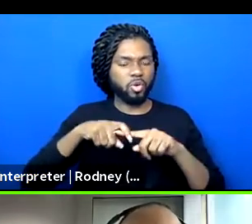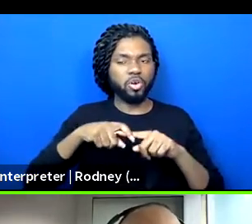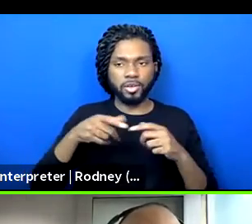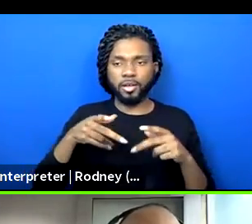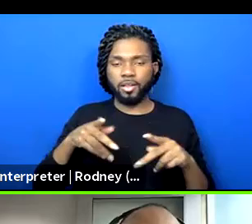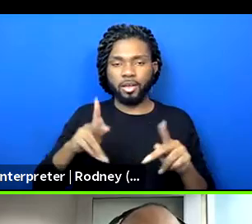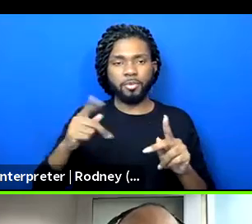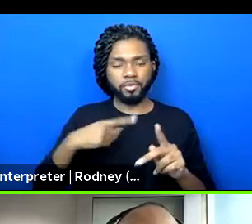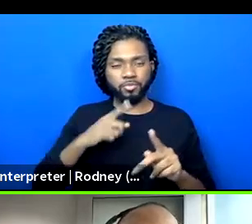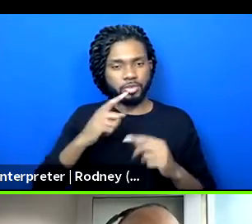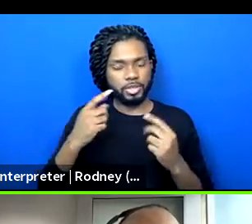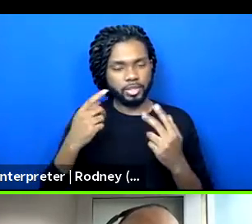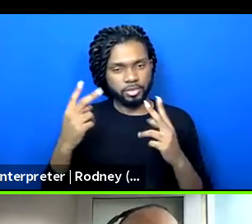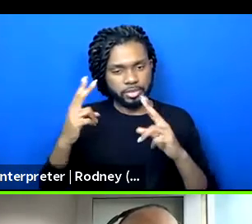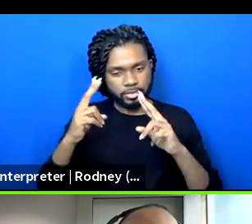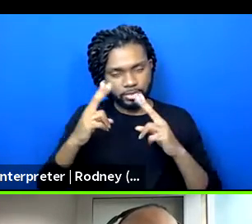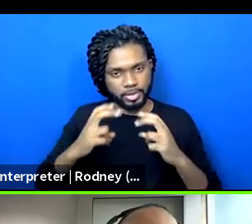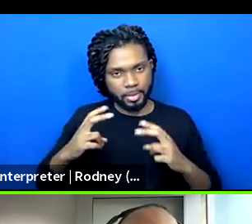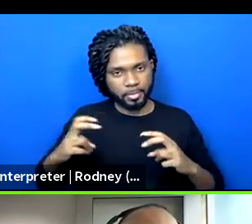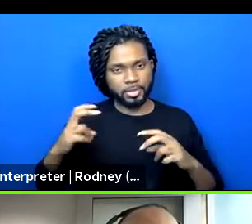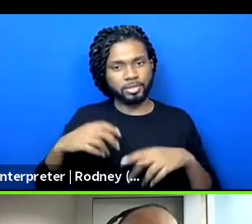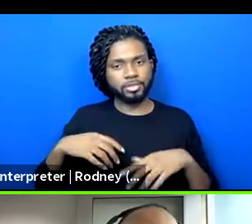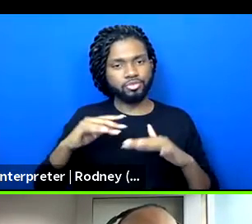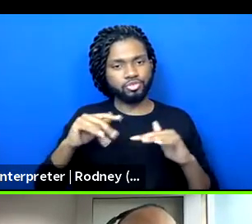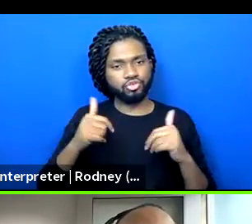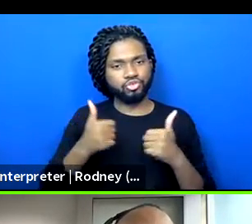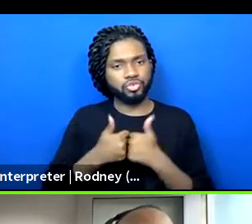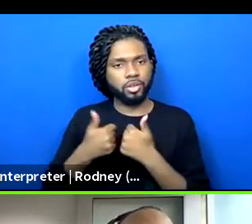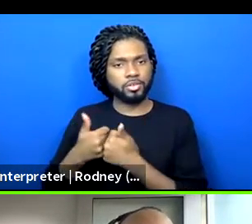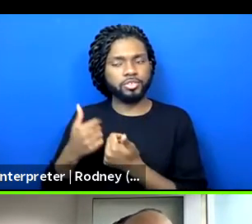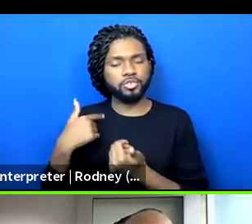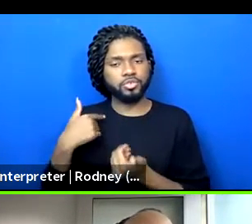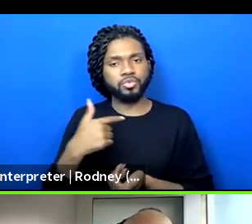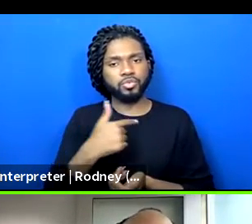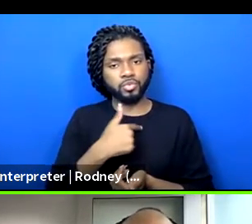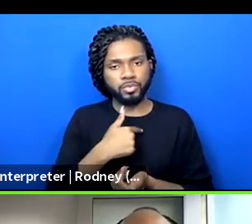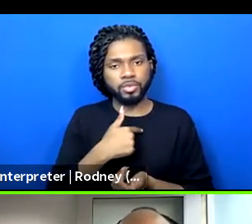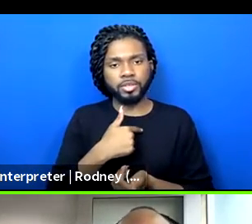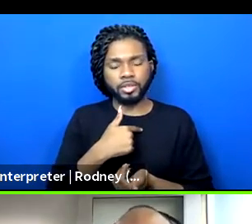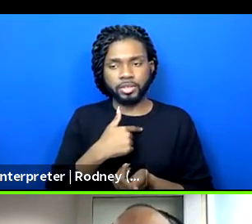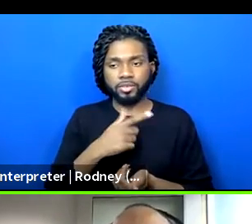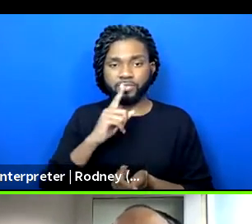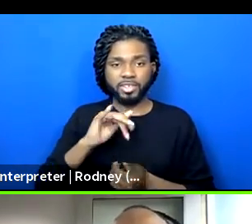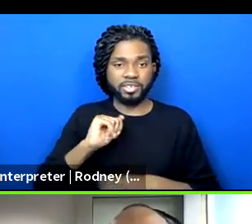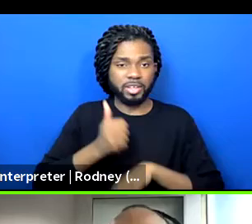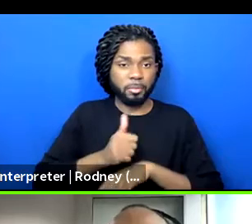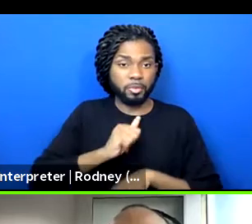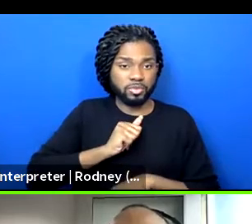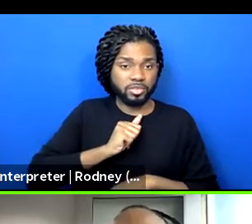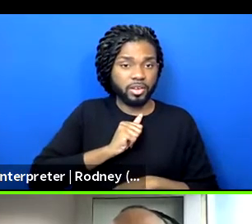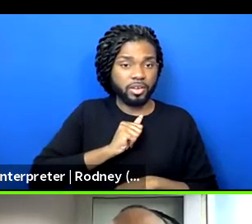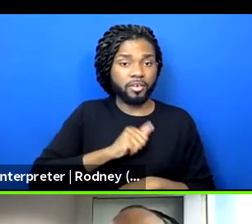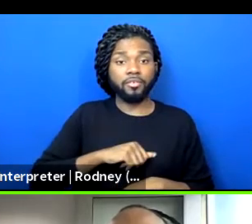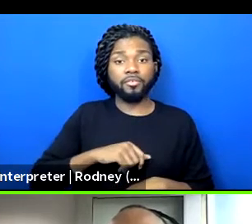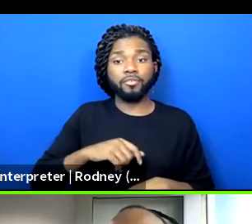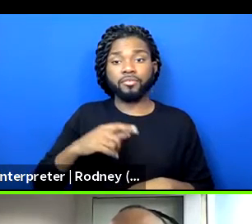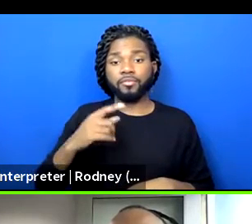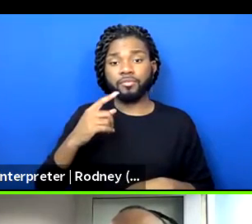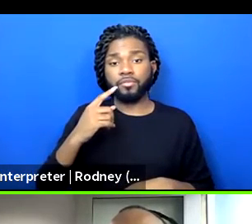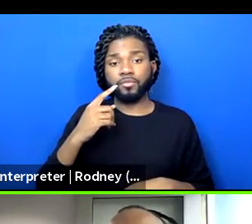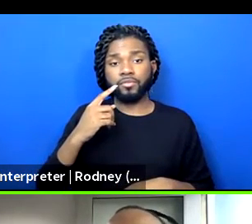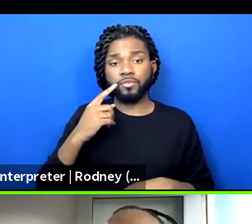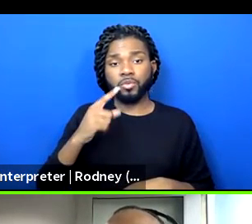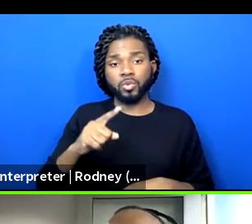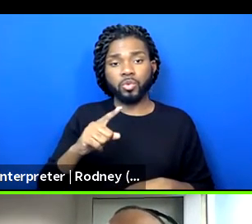really re-examine the challenges that we had put in our own way in regards to being strong